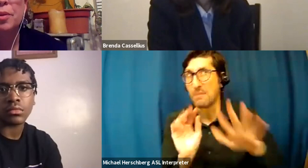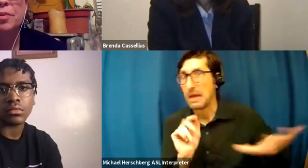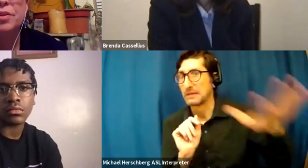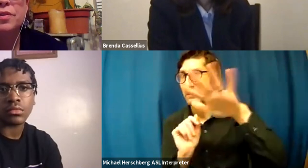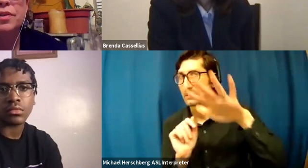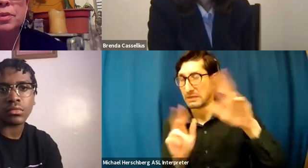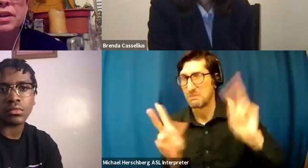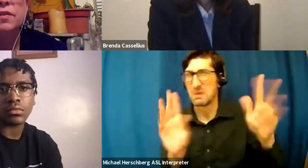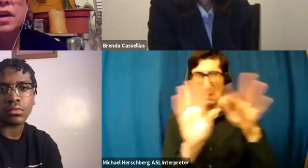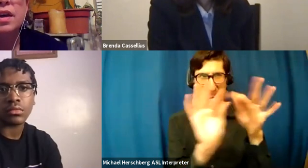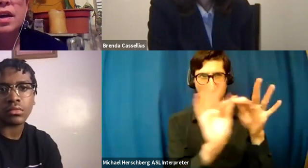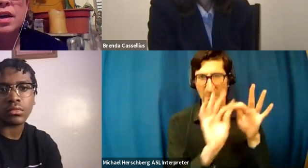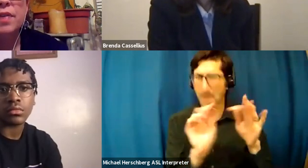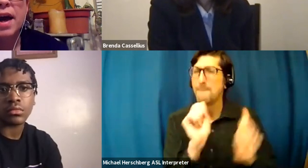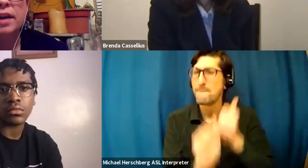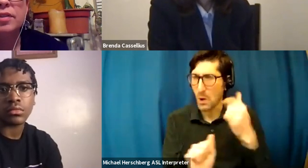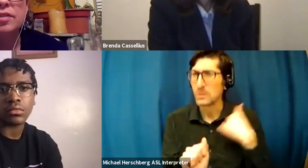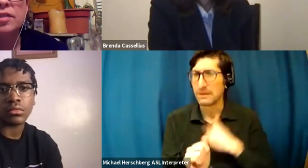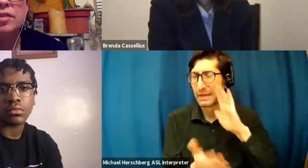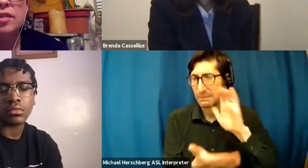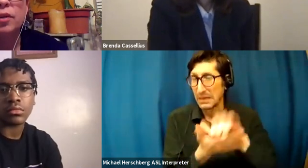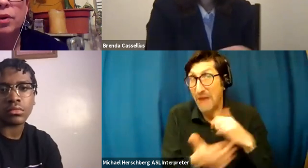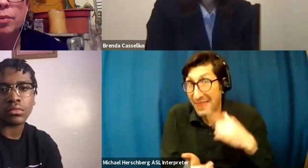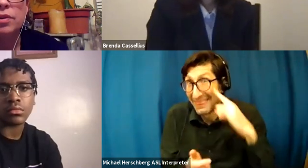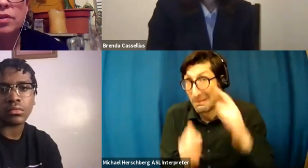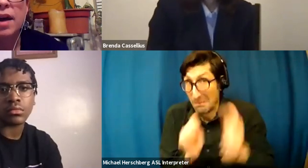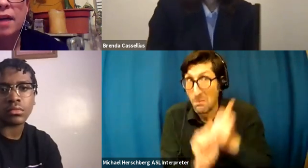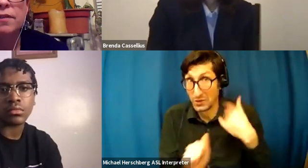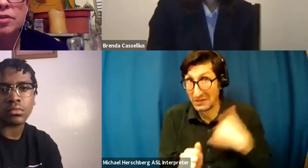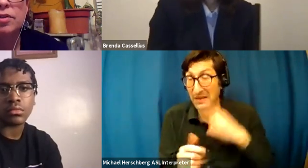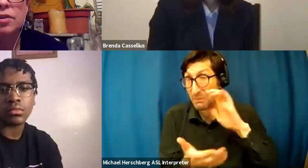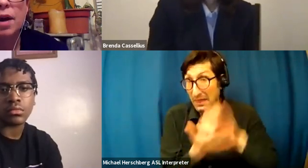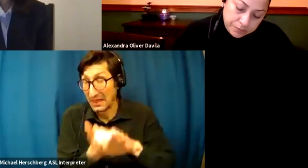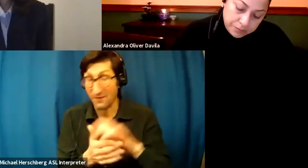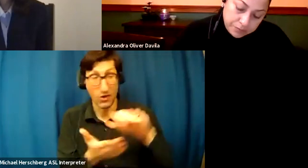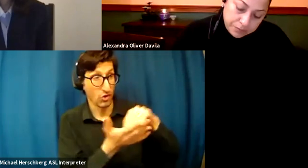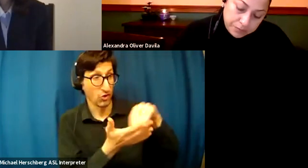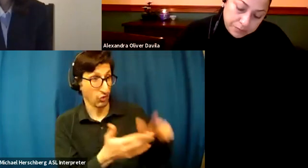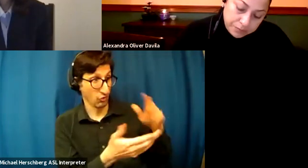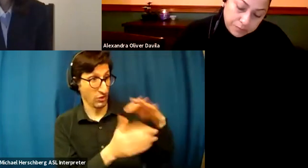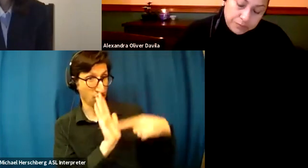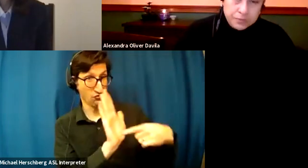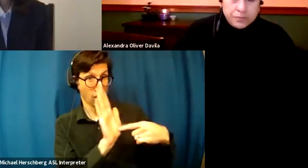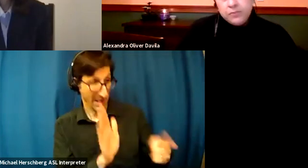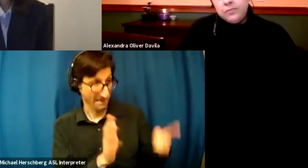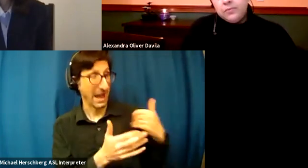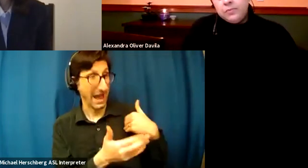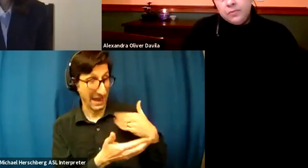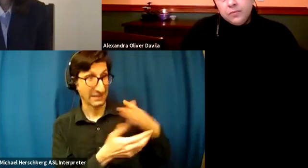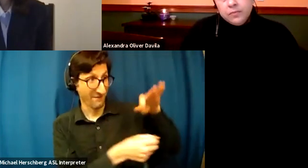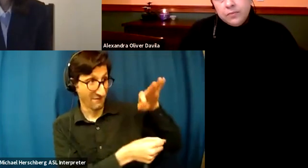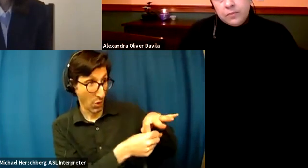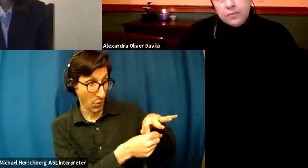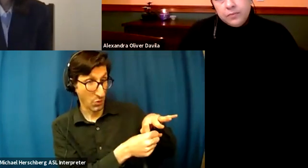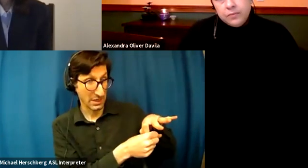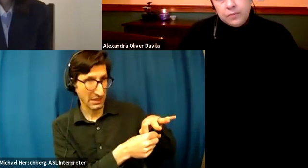you know, most of us believe that this is equitable to have the student rep have a vote. What can we do? Can